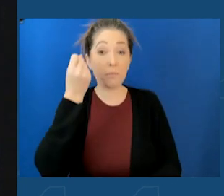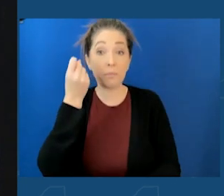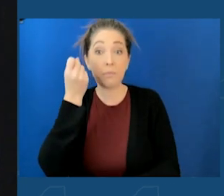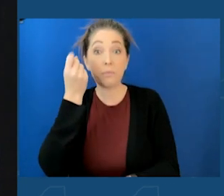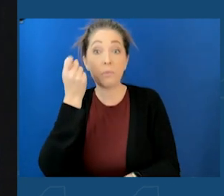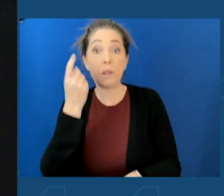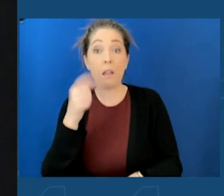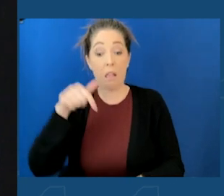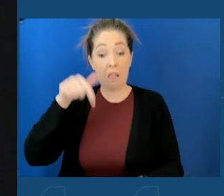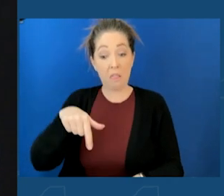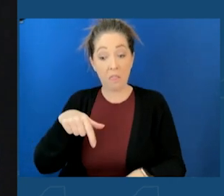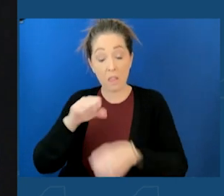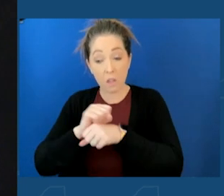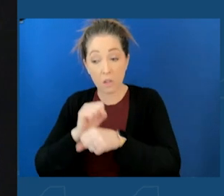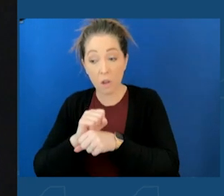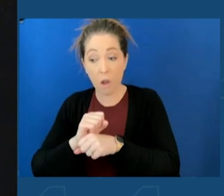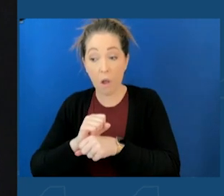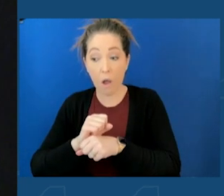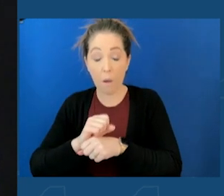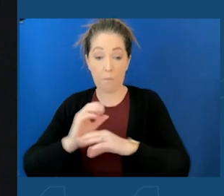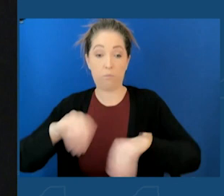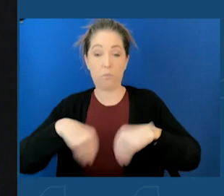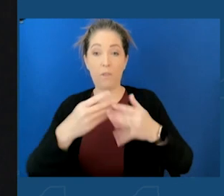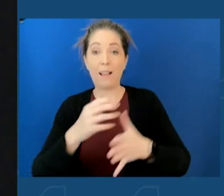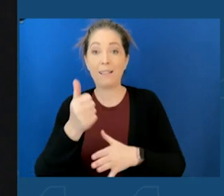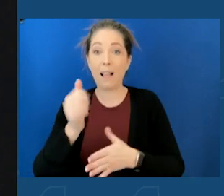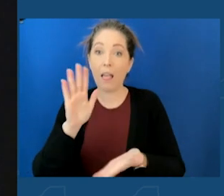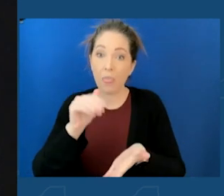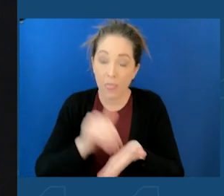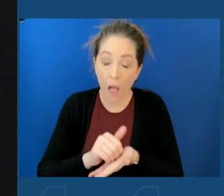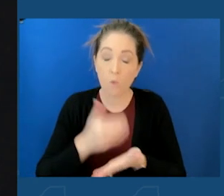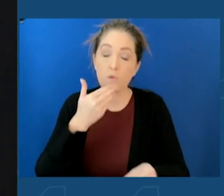Island, that gets my attention as well. I'm very excited about that.